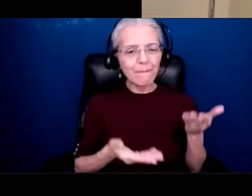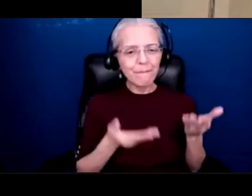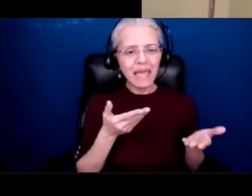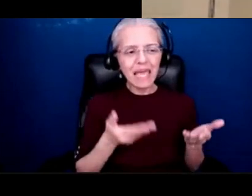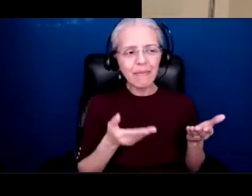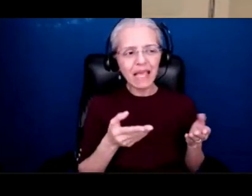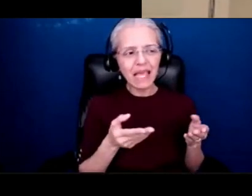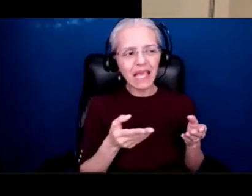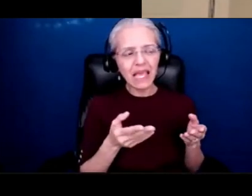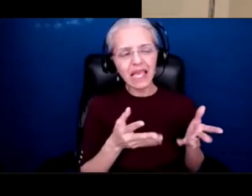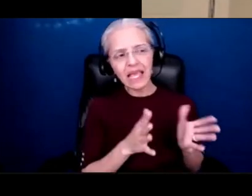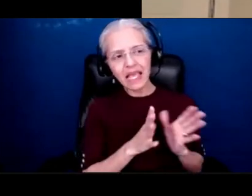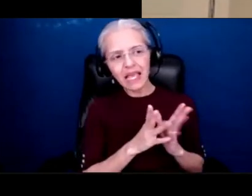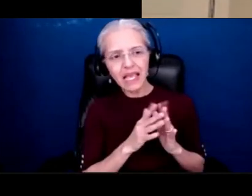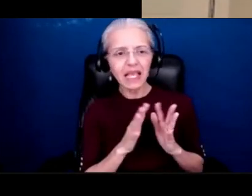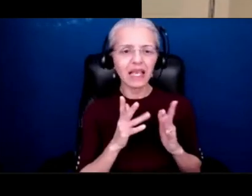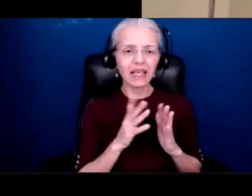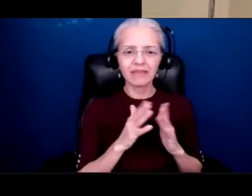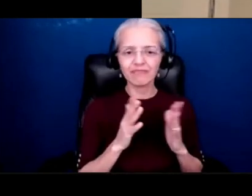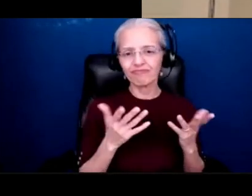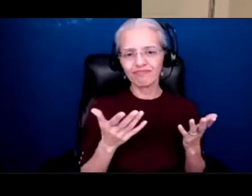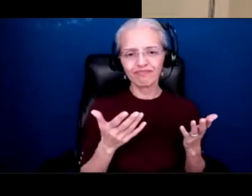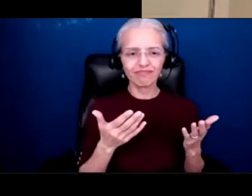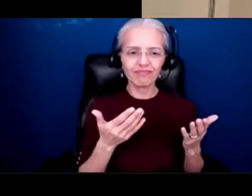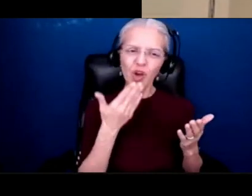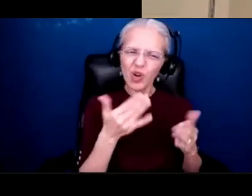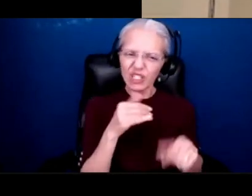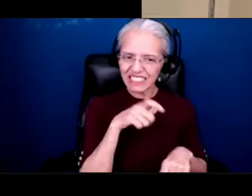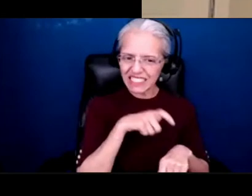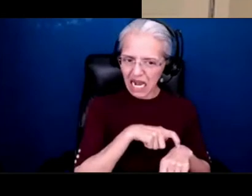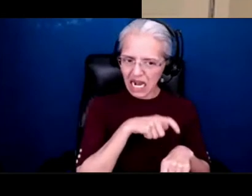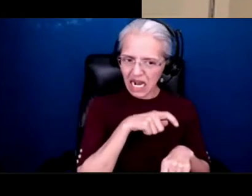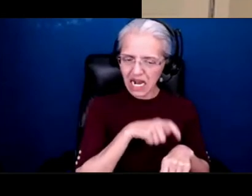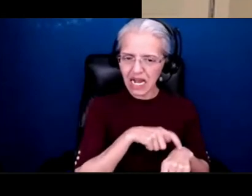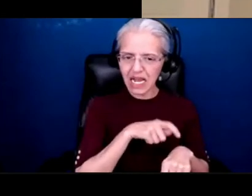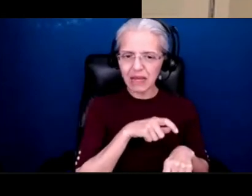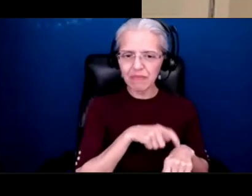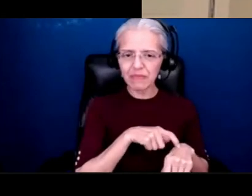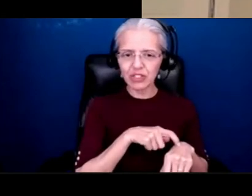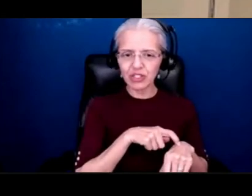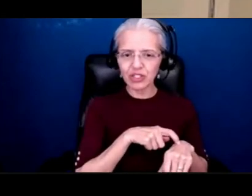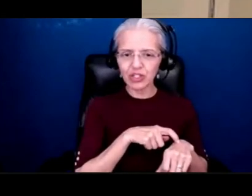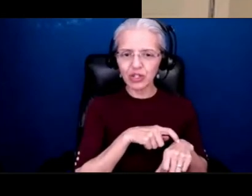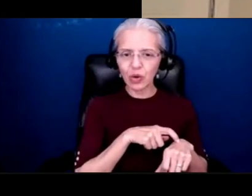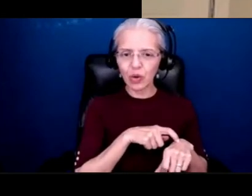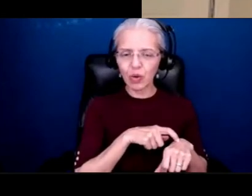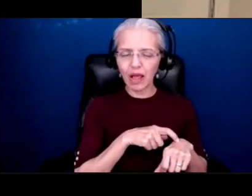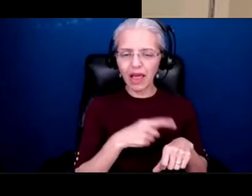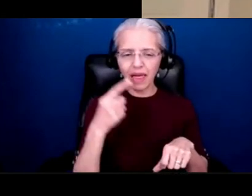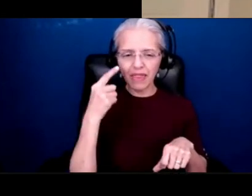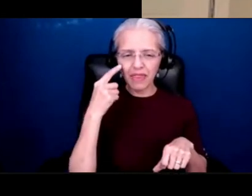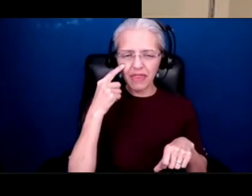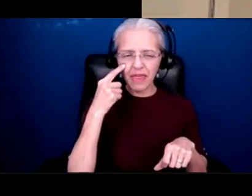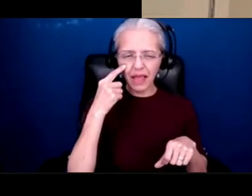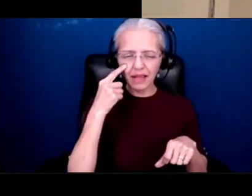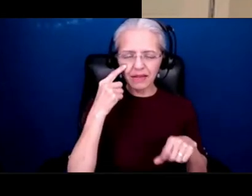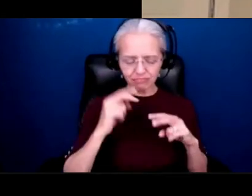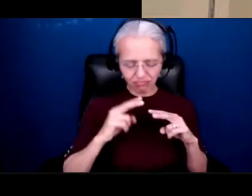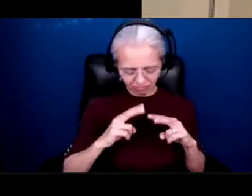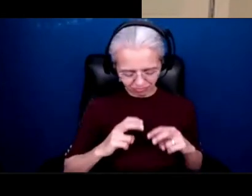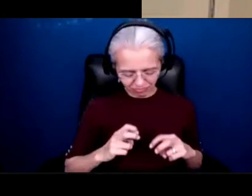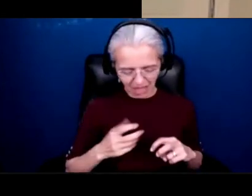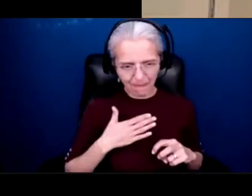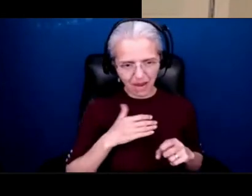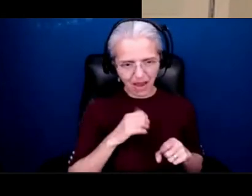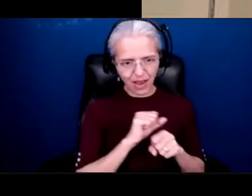there's a it's a good time to look back at my work and do